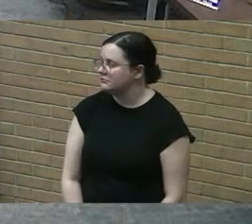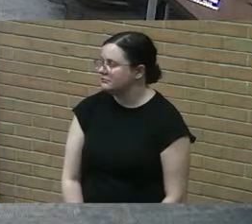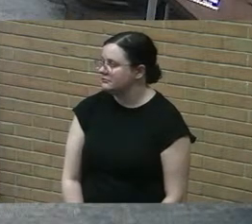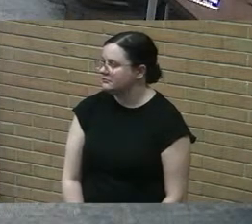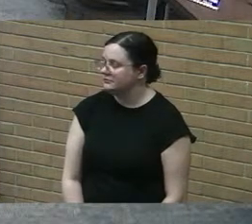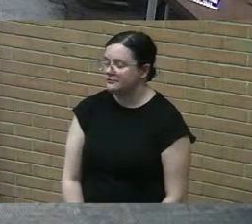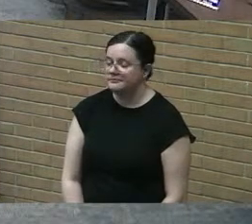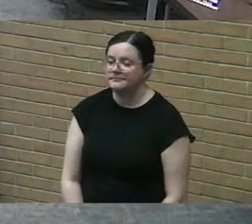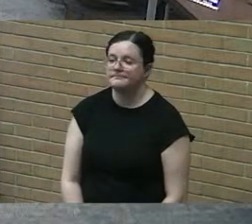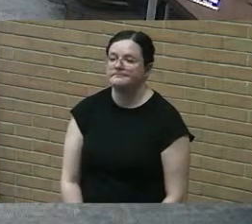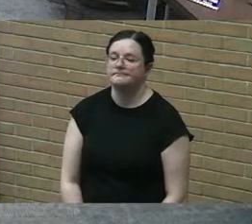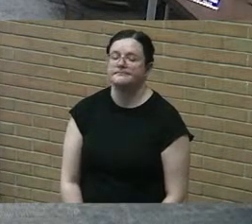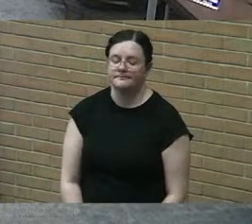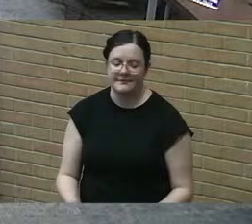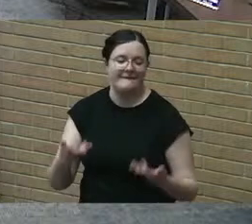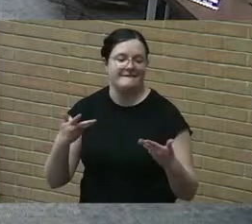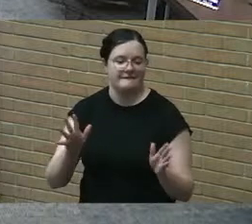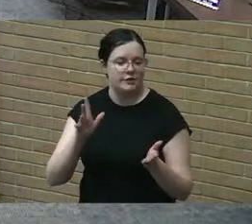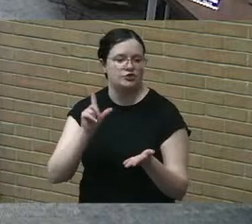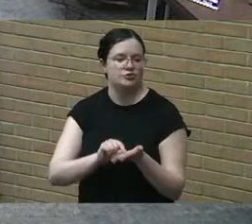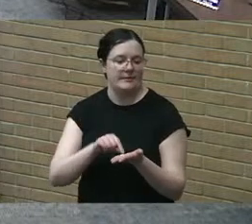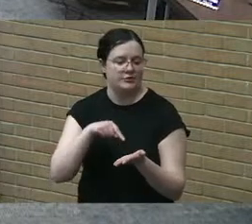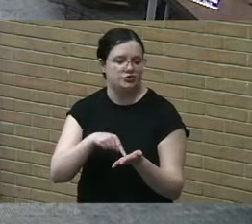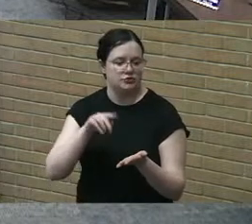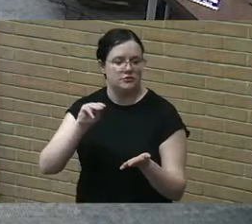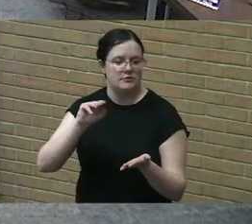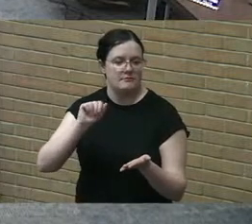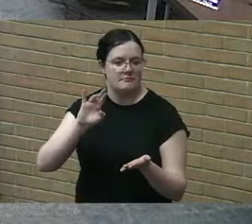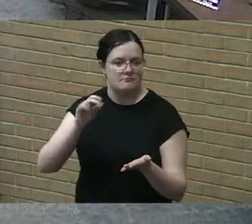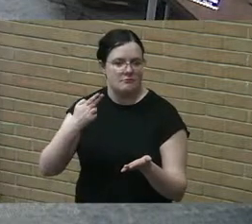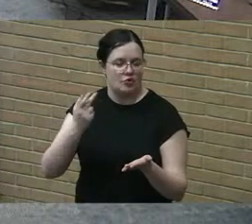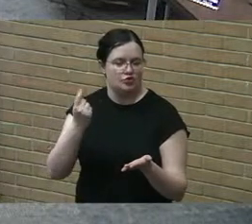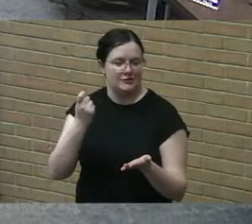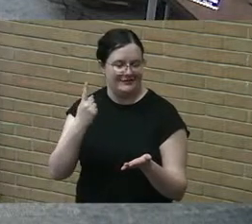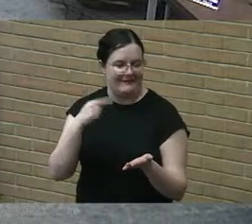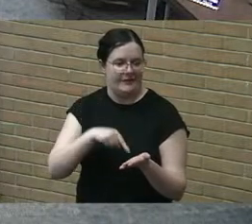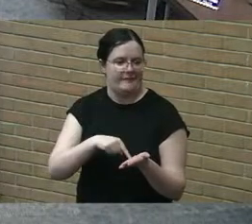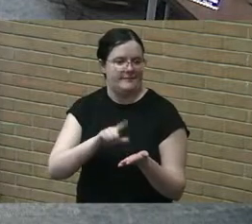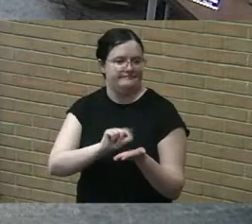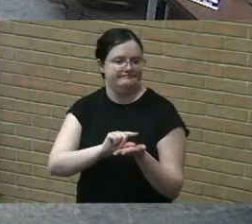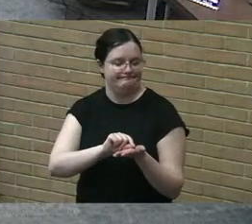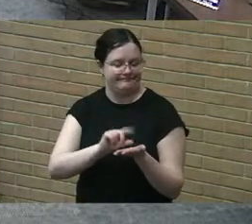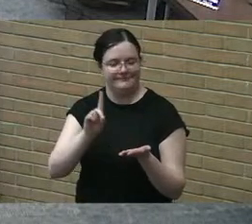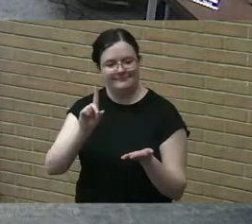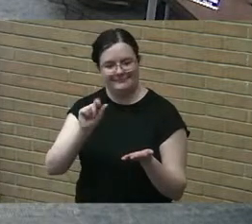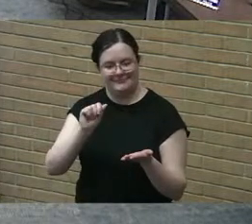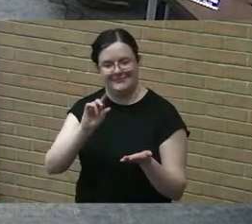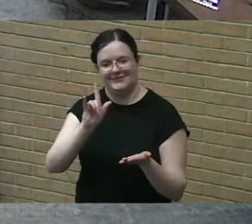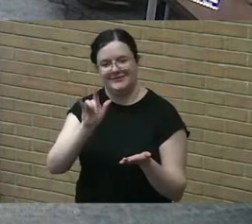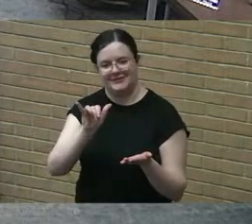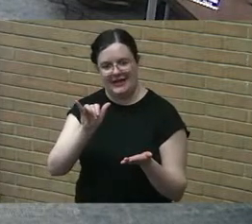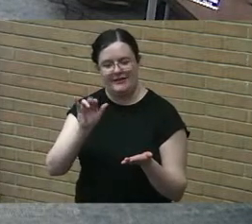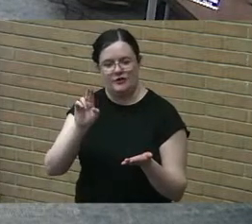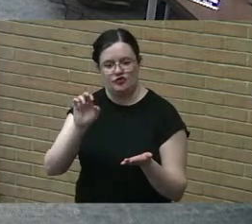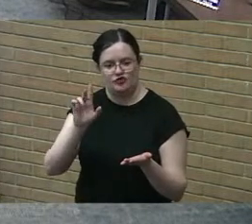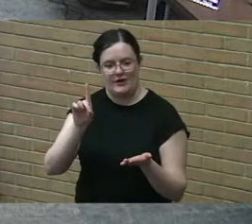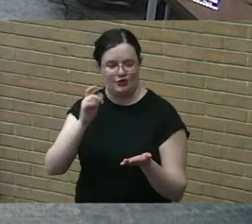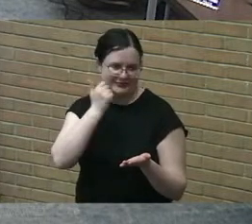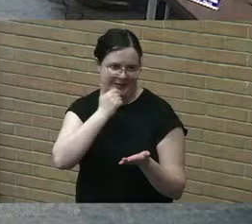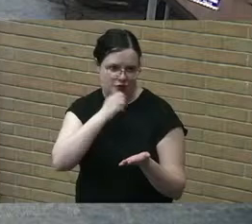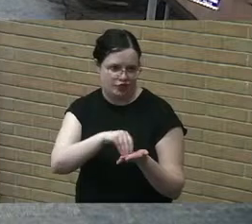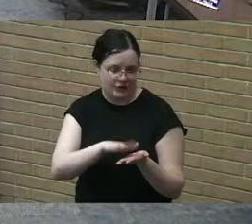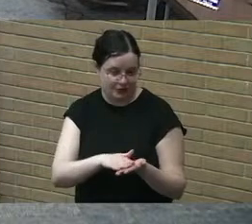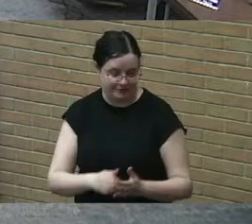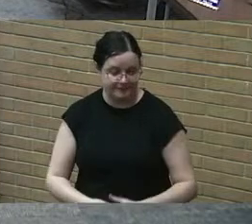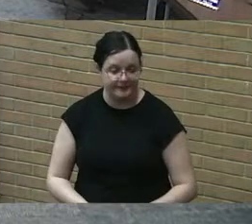This was published in the March 11th edition of the Daily Record. Thank you.